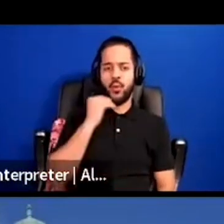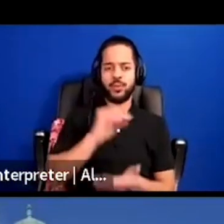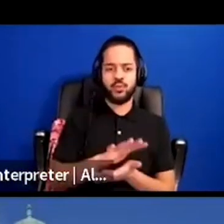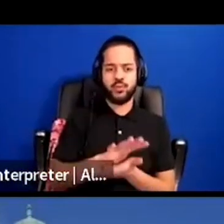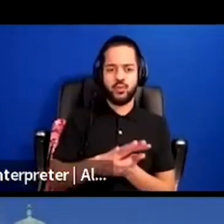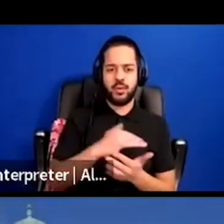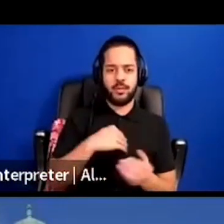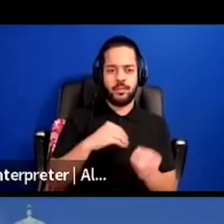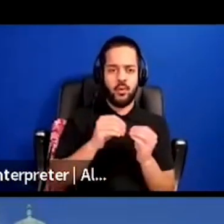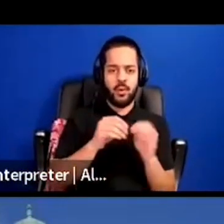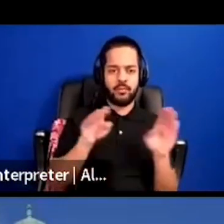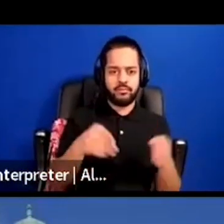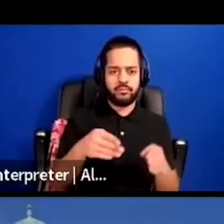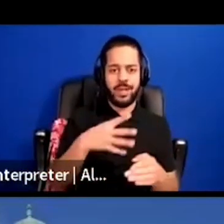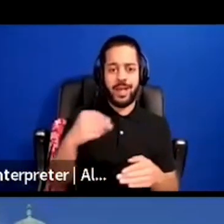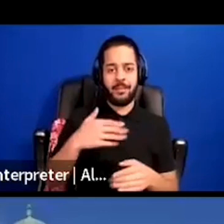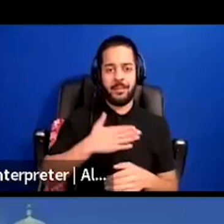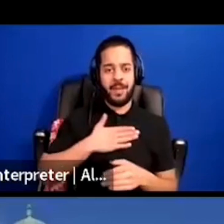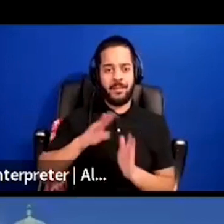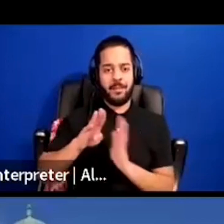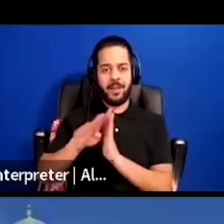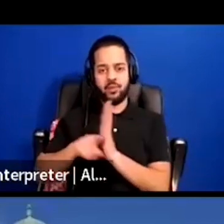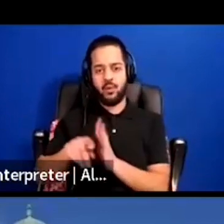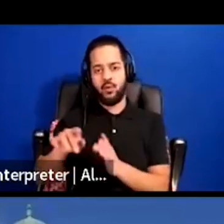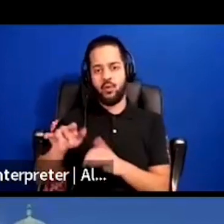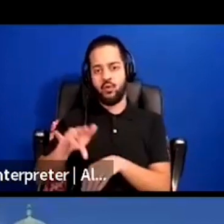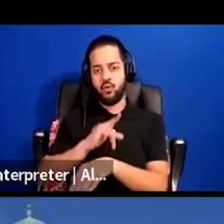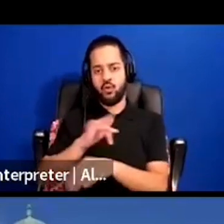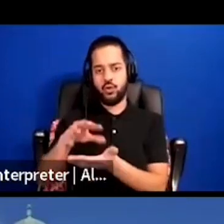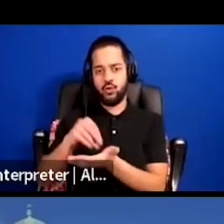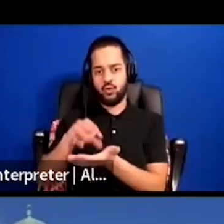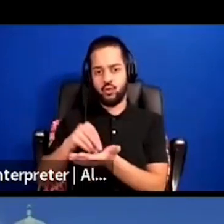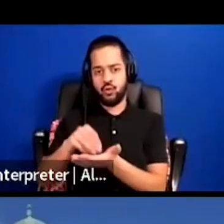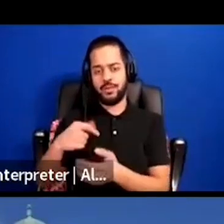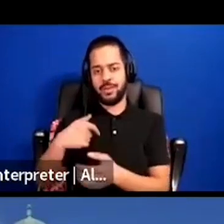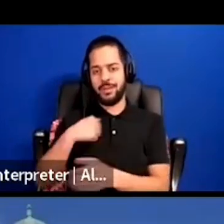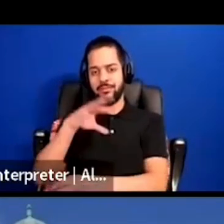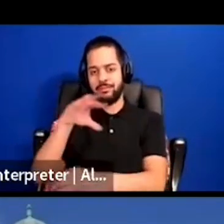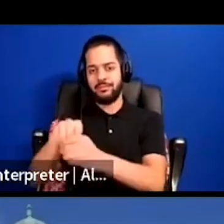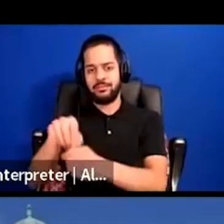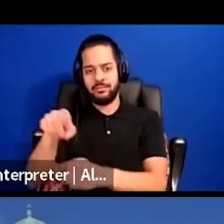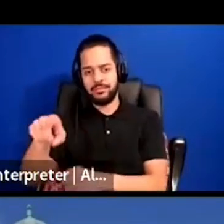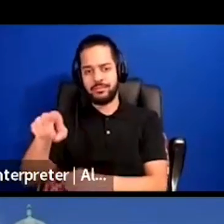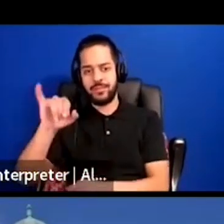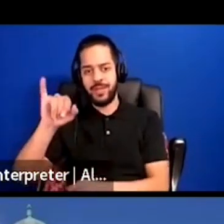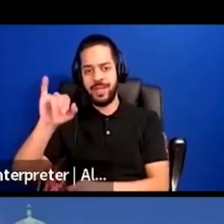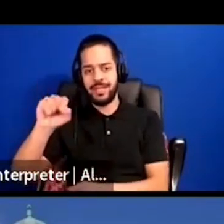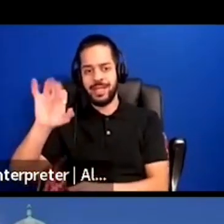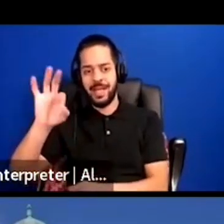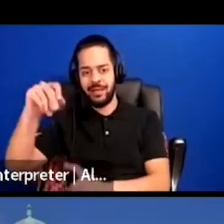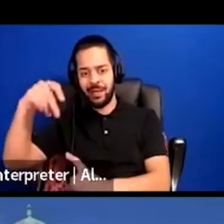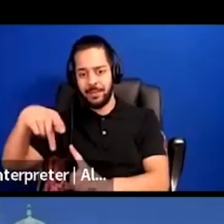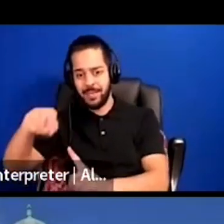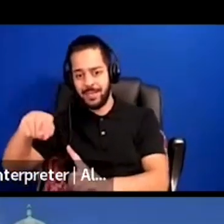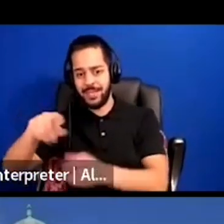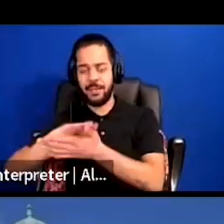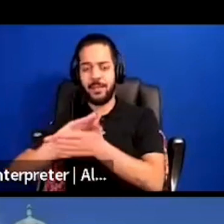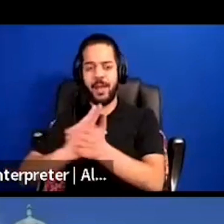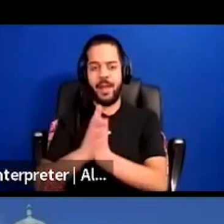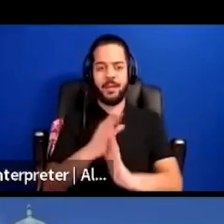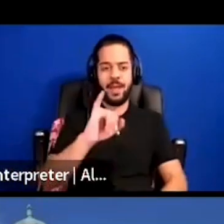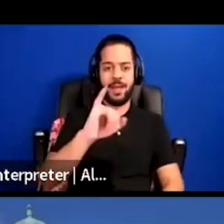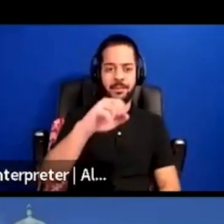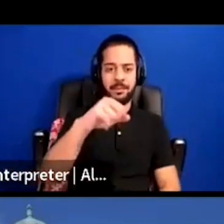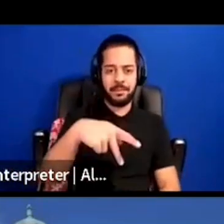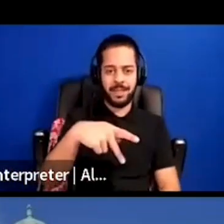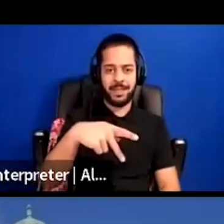with a lot of early learners. So I have a child care center who with an inclusion setting. So I have IFSBs that turn into IEPs and